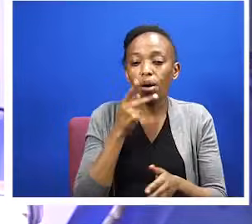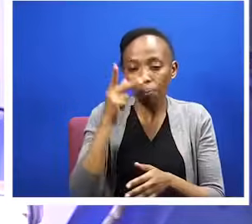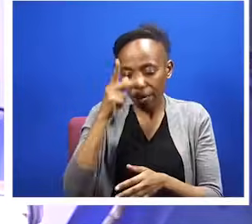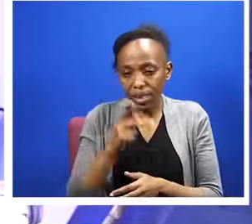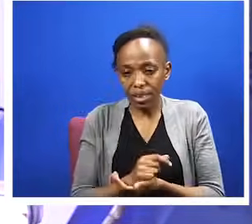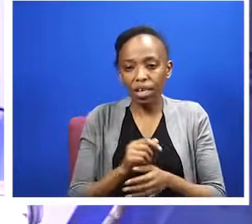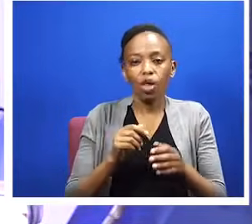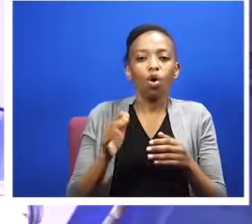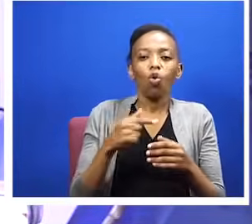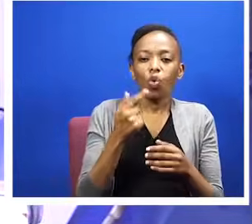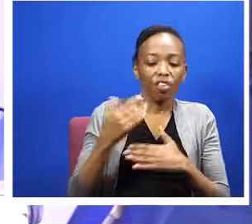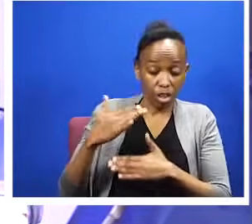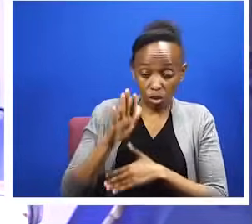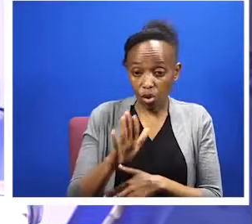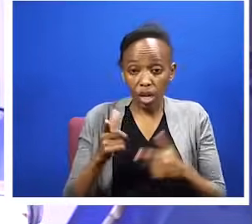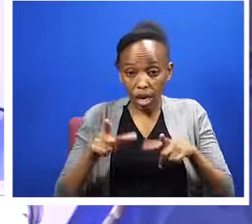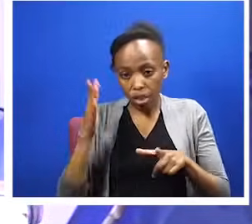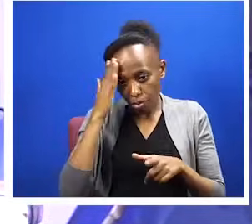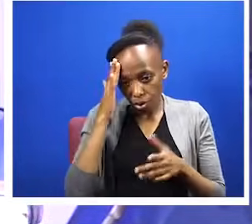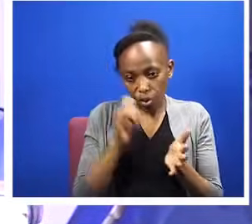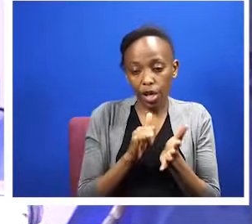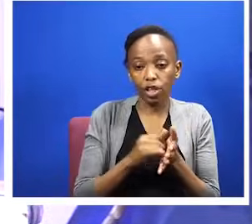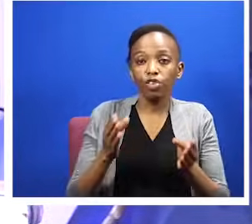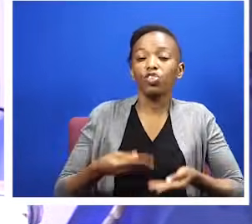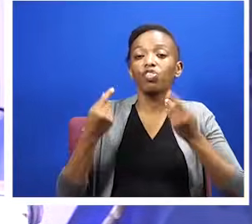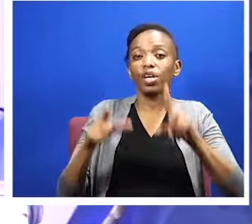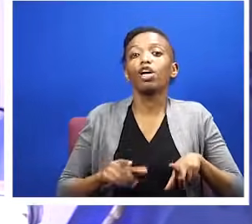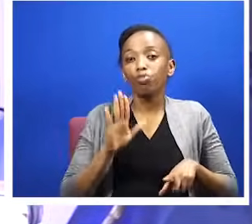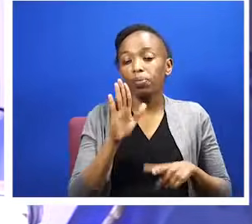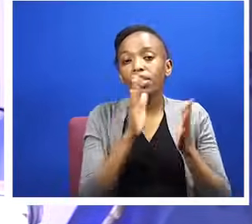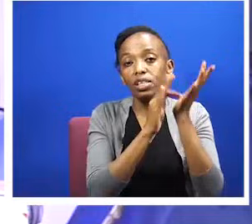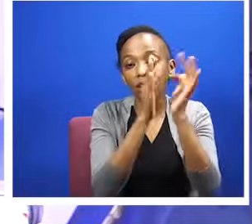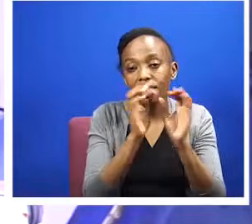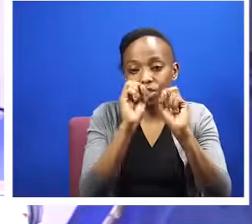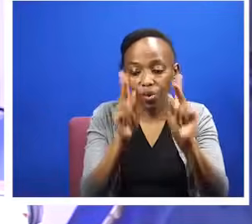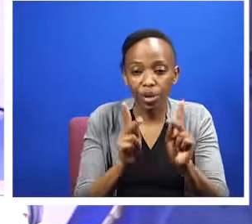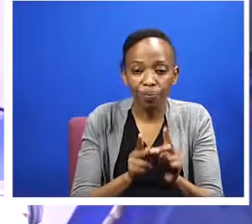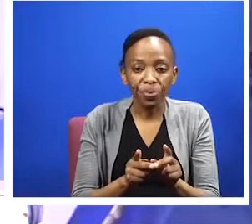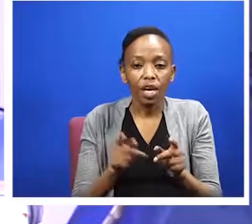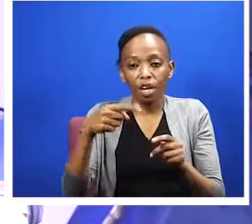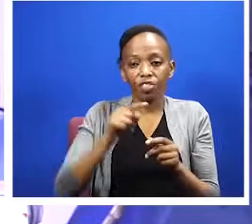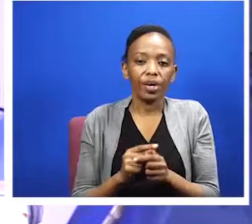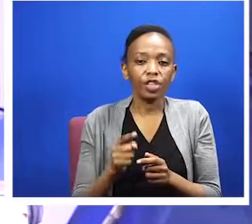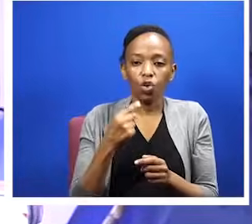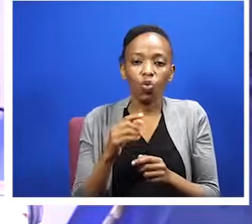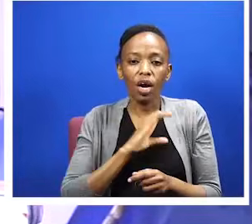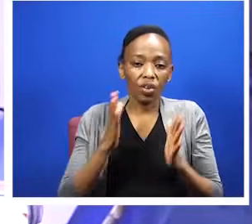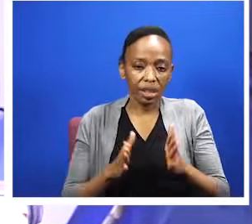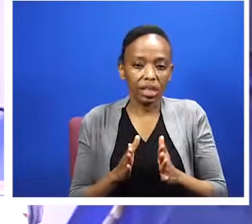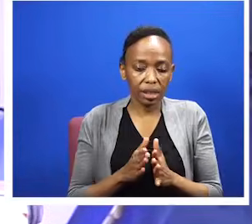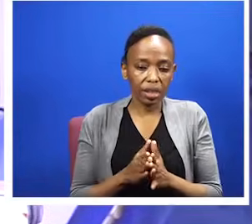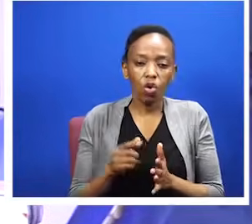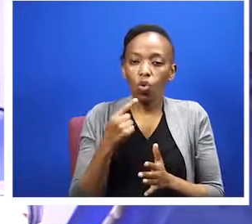guardian, whoever is close to you. Let them know that you've given your life to Jesus, okay? And for us who are Christians, who